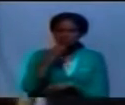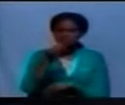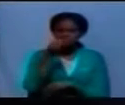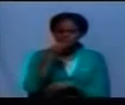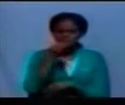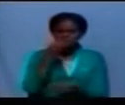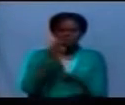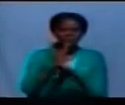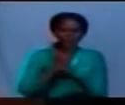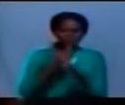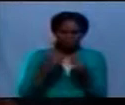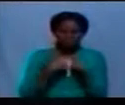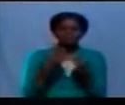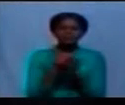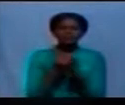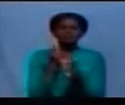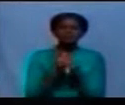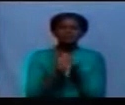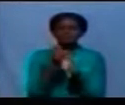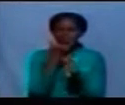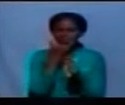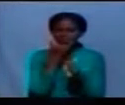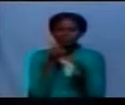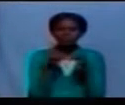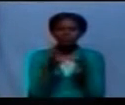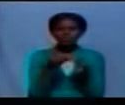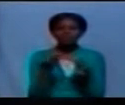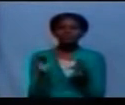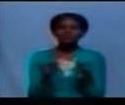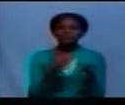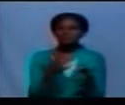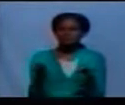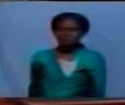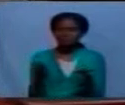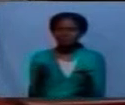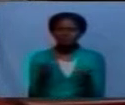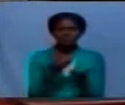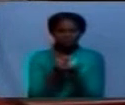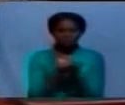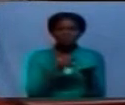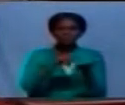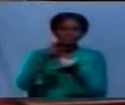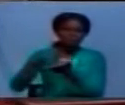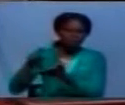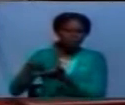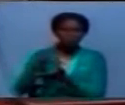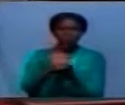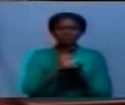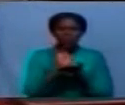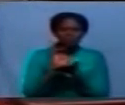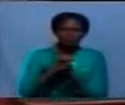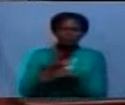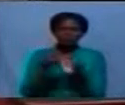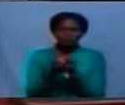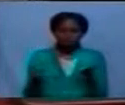even before they have their money, which is a wrong way of doing things. So when the money comes in, you just pay off your debt. You start paying off your